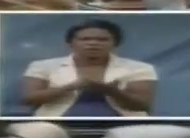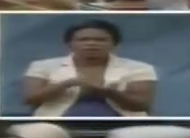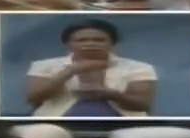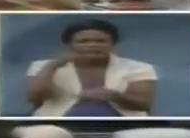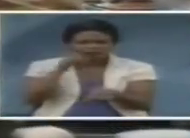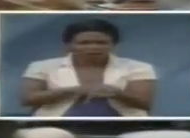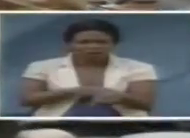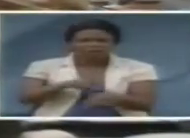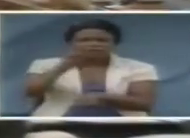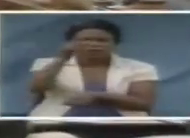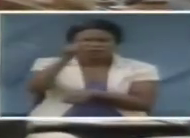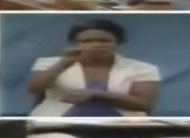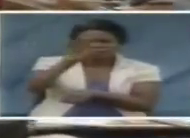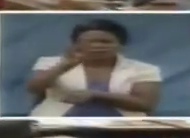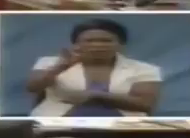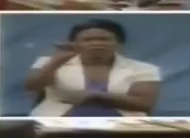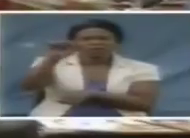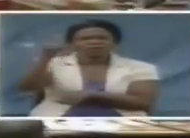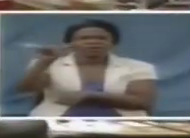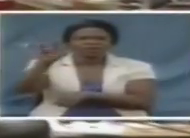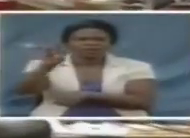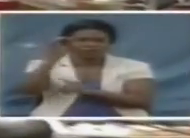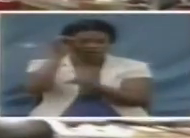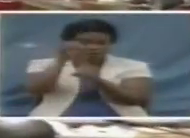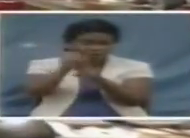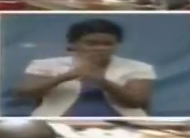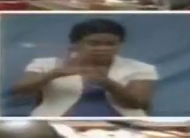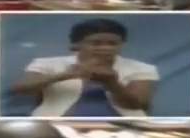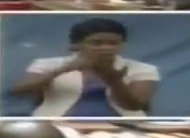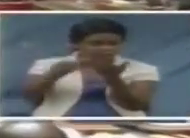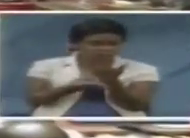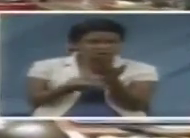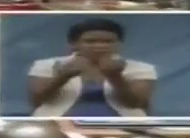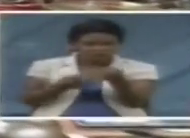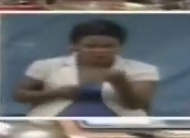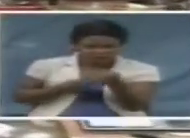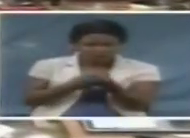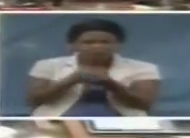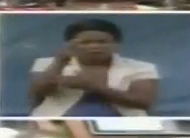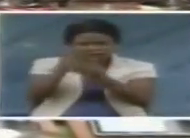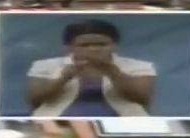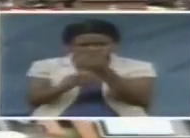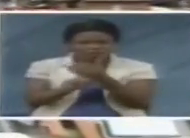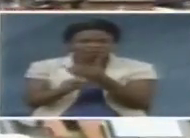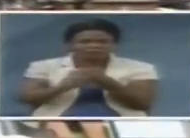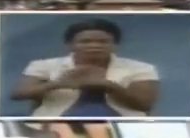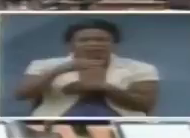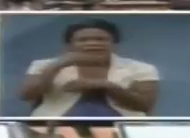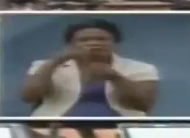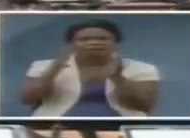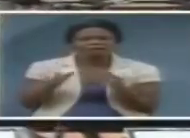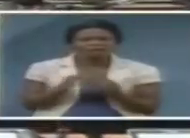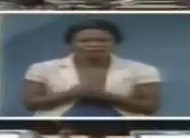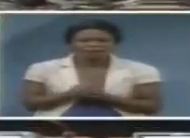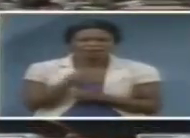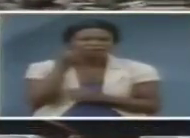farming season 2017-2018. The objective of the program is to support the vulnerable but viable